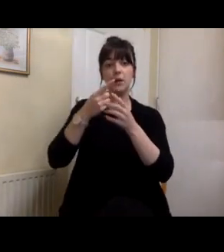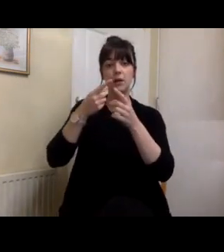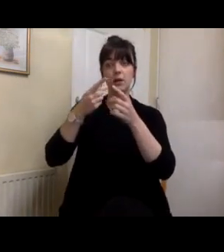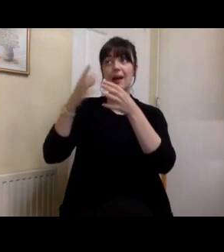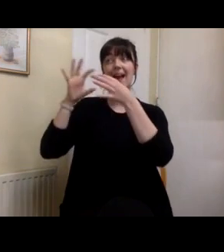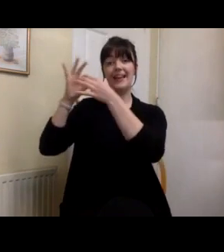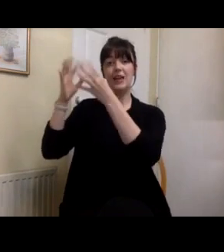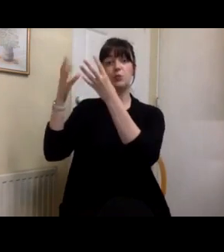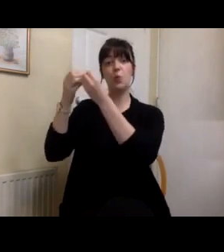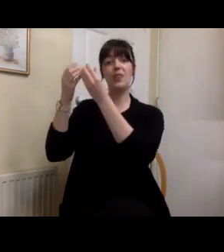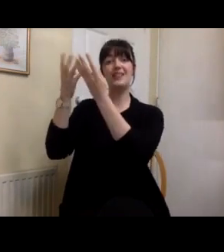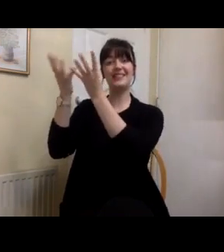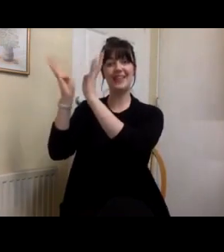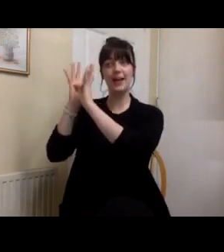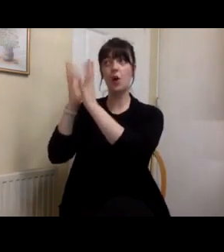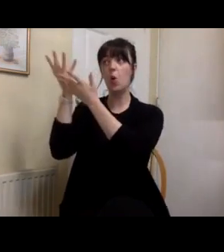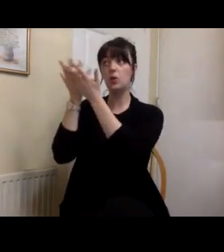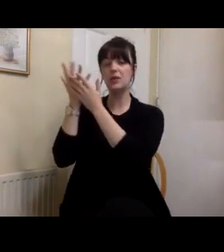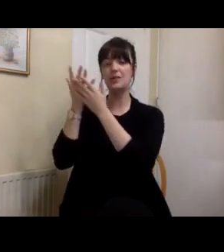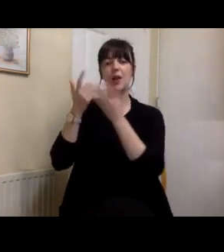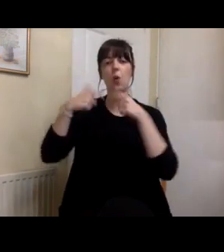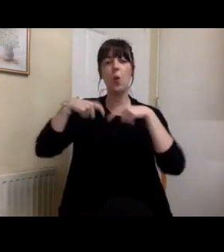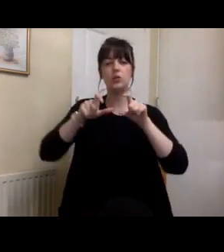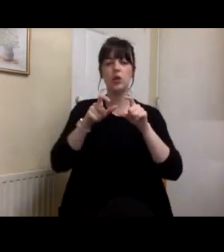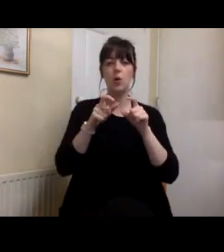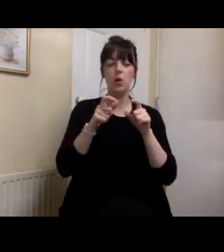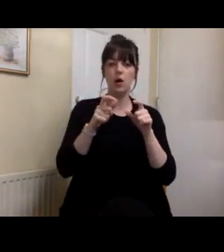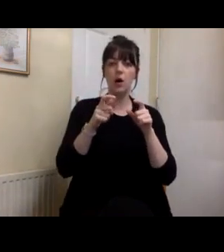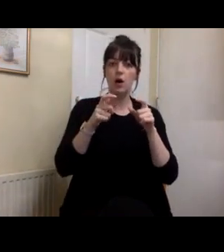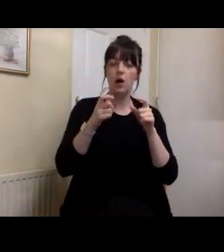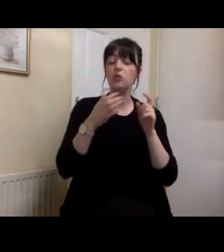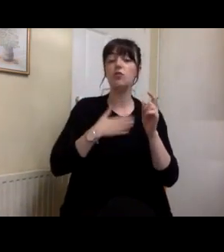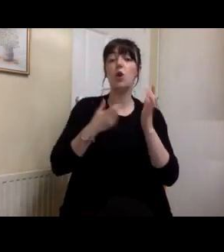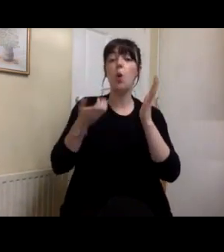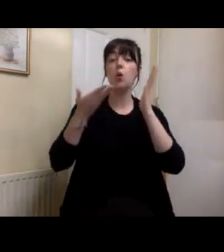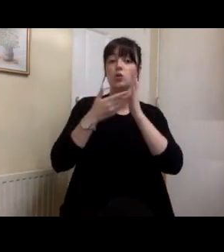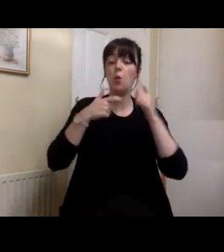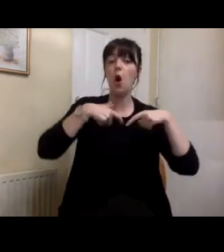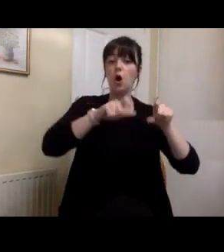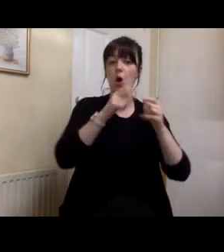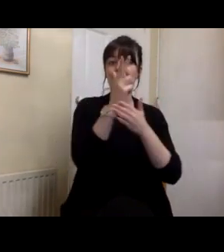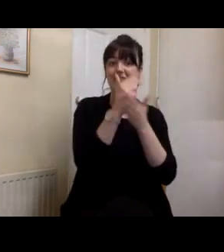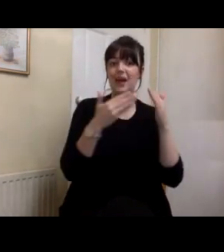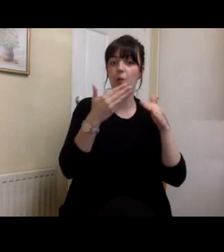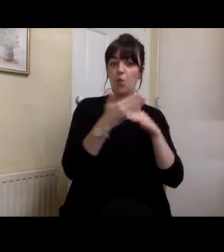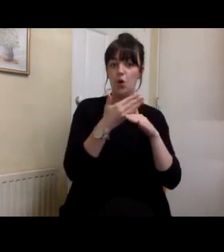course from ongoing design work. We now also have a far better understanding of some of the